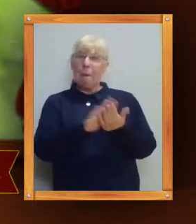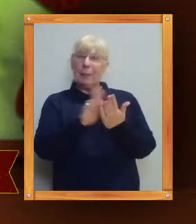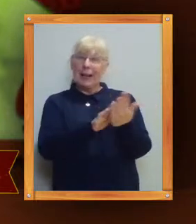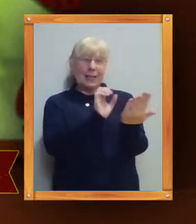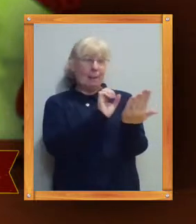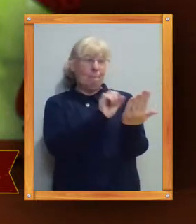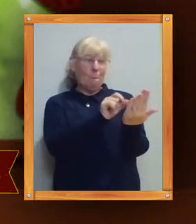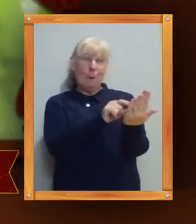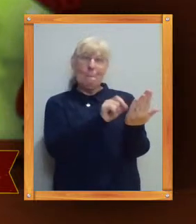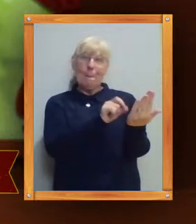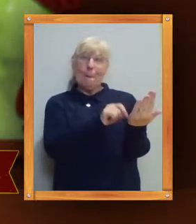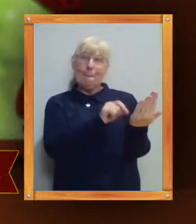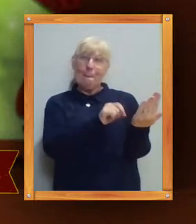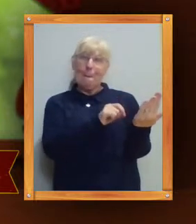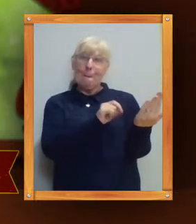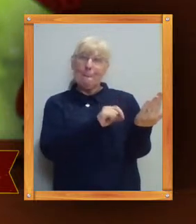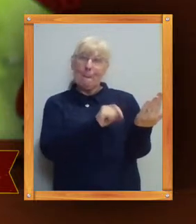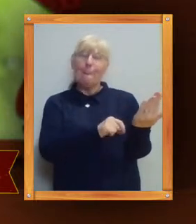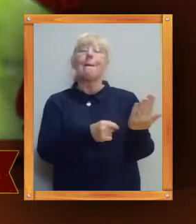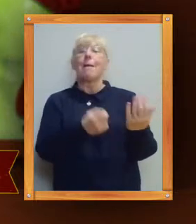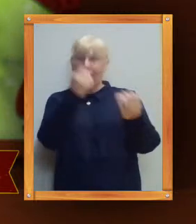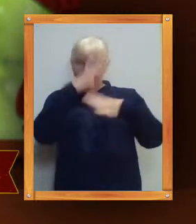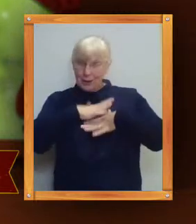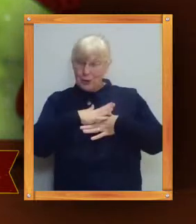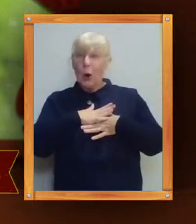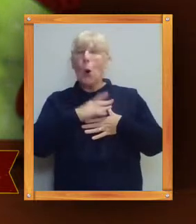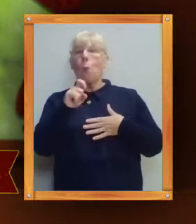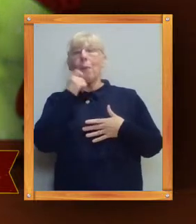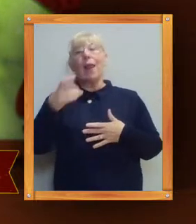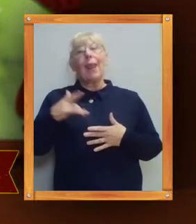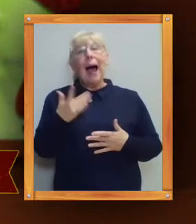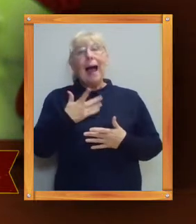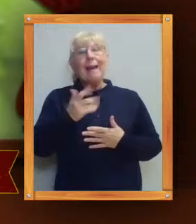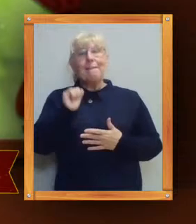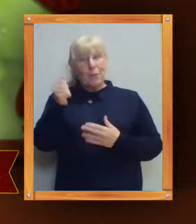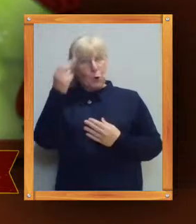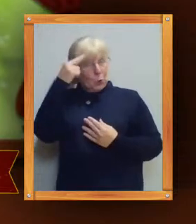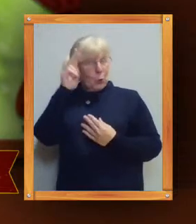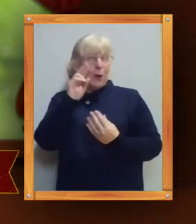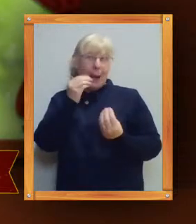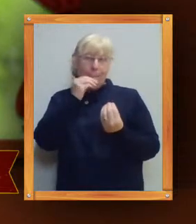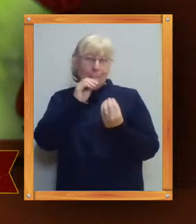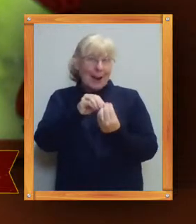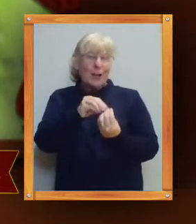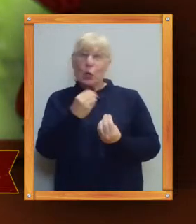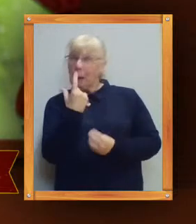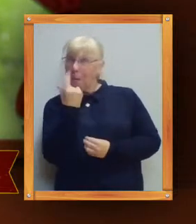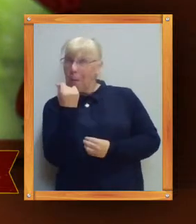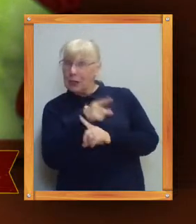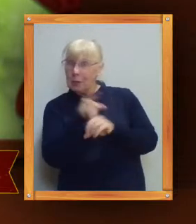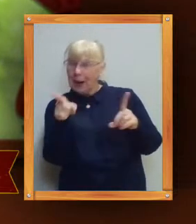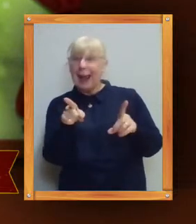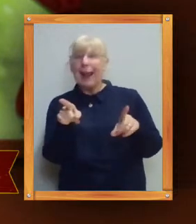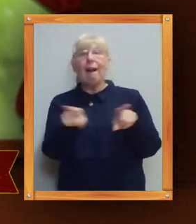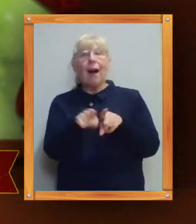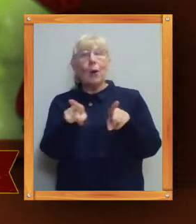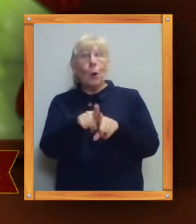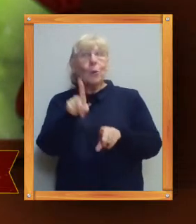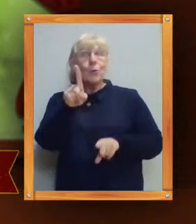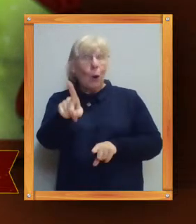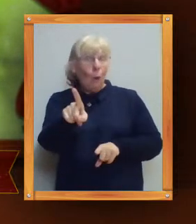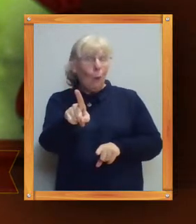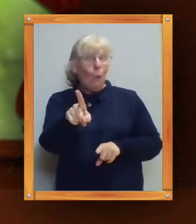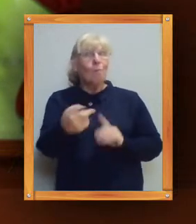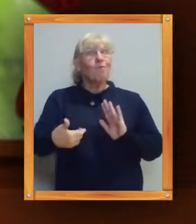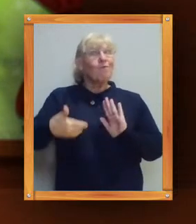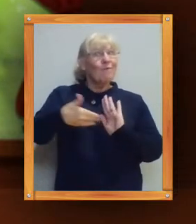throughout tonight's live show here in Randalstown, and we'll also put a load up on the screen as well. And not only will we do that, but we